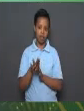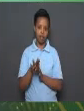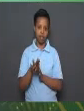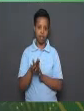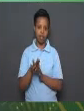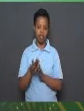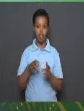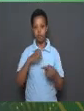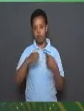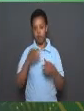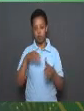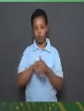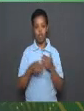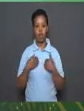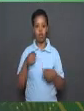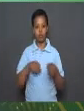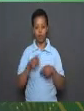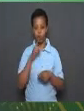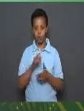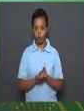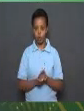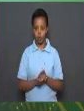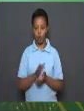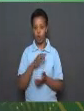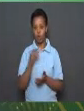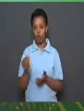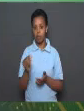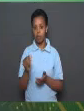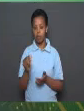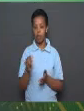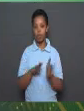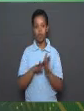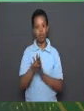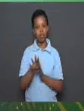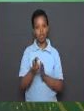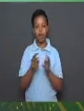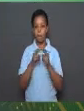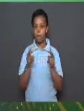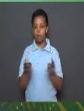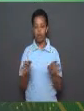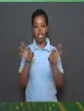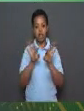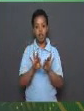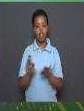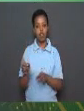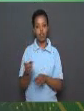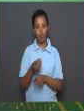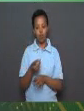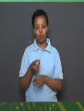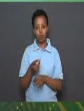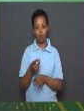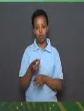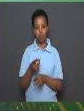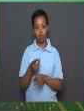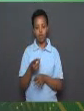the ecosystem. We established that bacteria are very important for